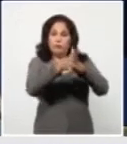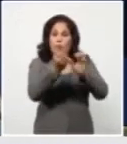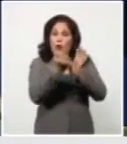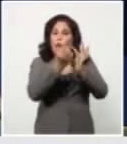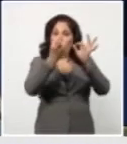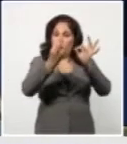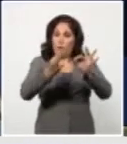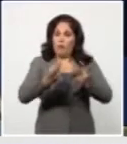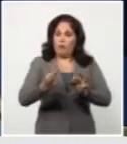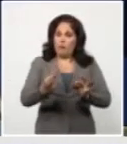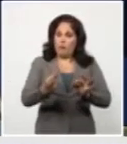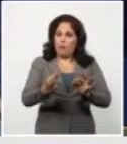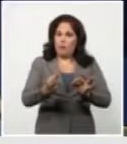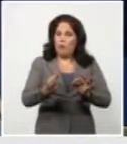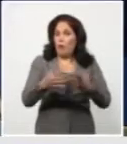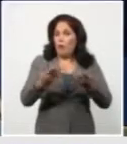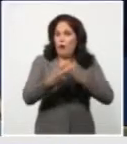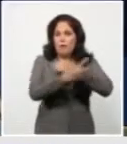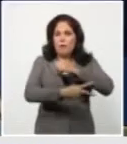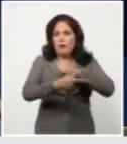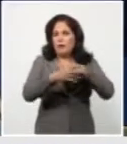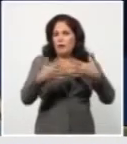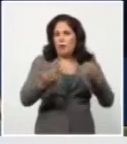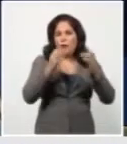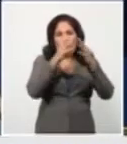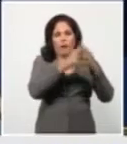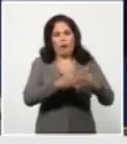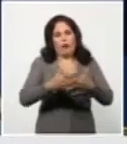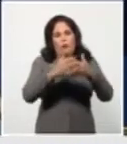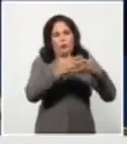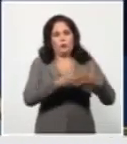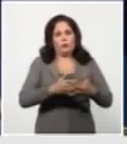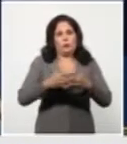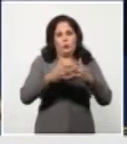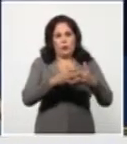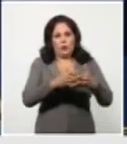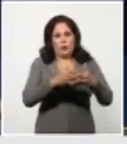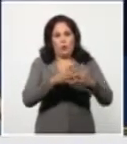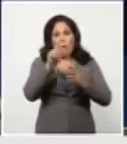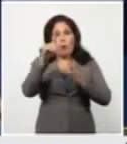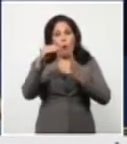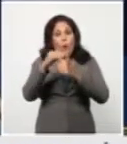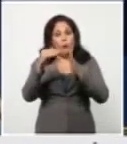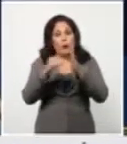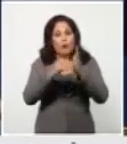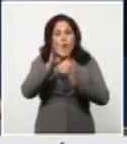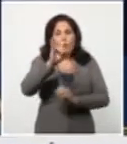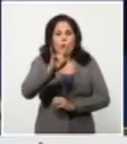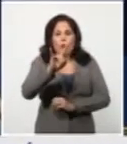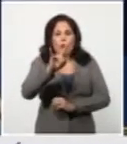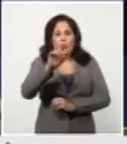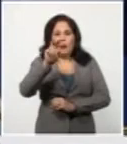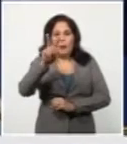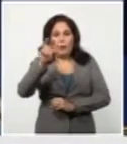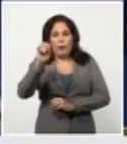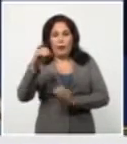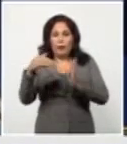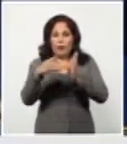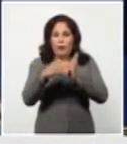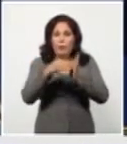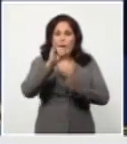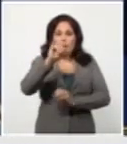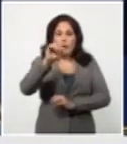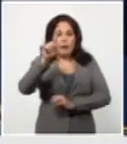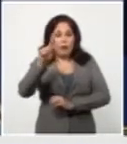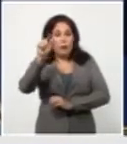Of the countries of the world, and especially those from the region of the Americas, which already accumulate some of the highest numbers of confirmed cases, we have